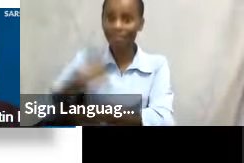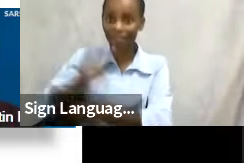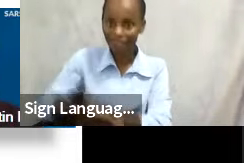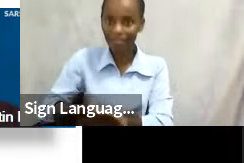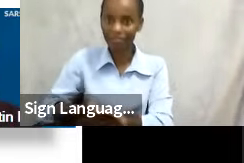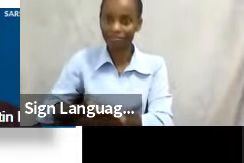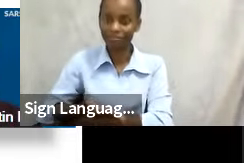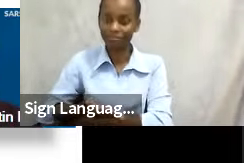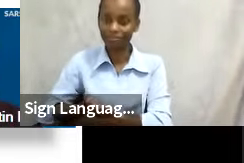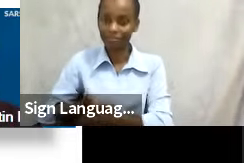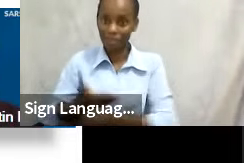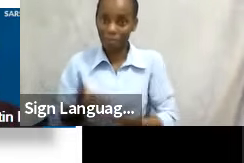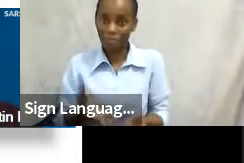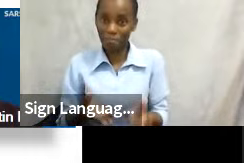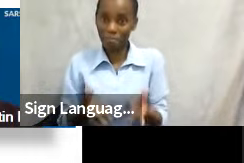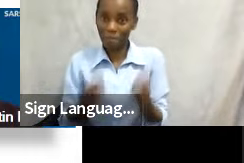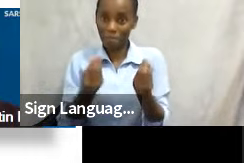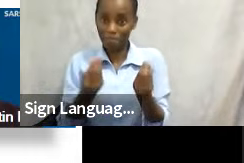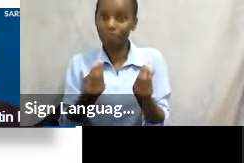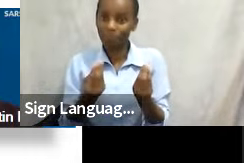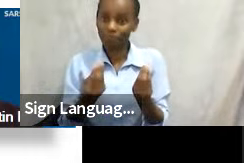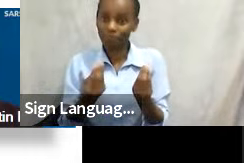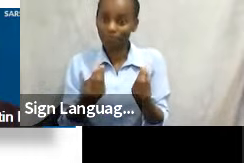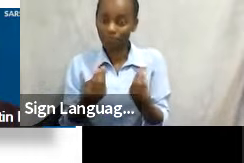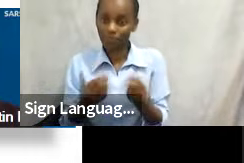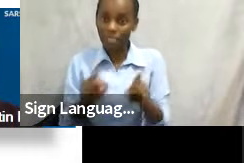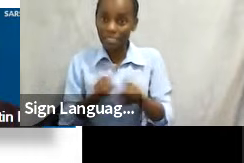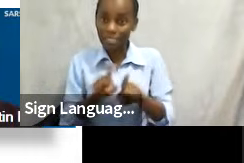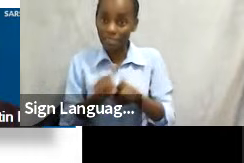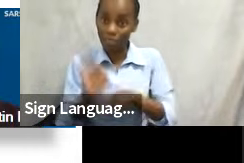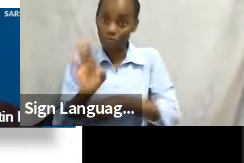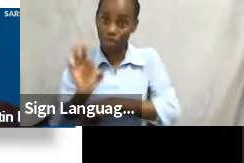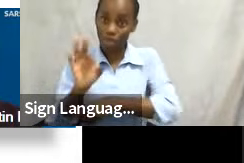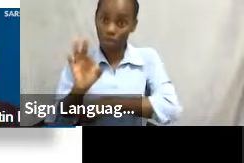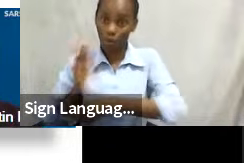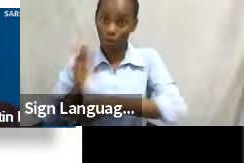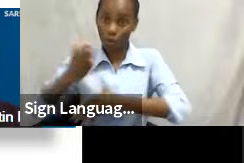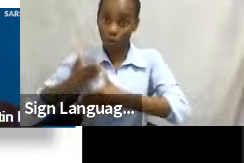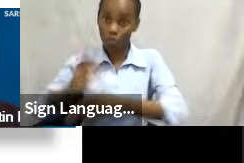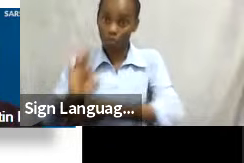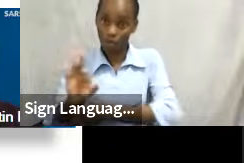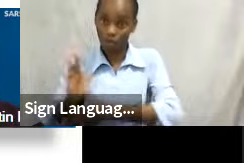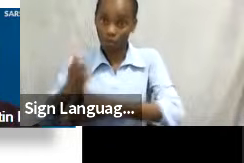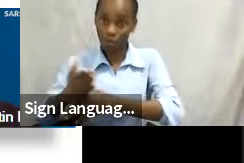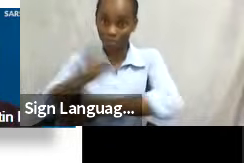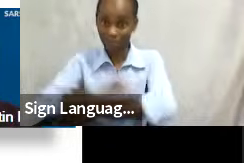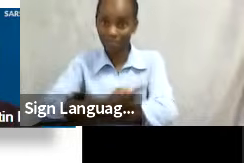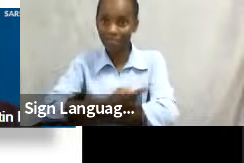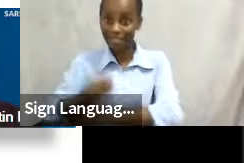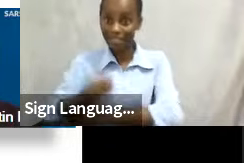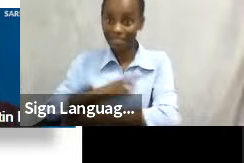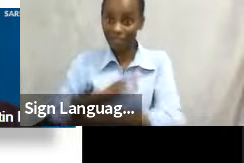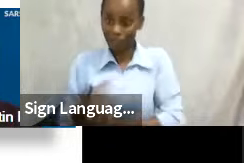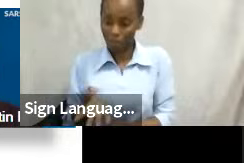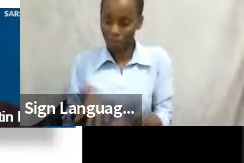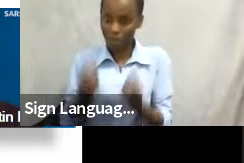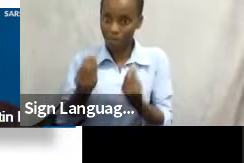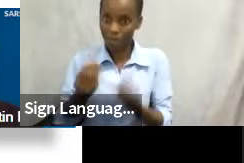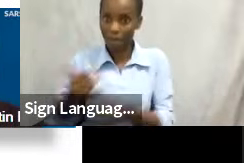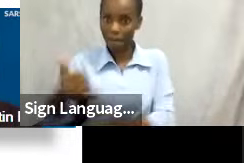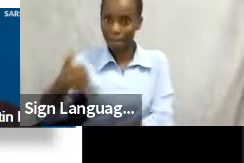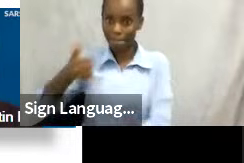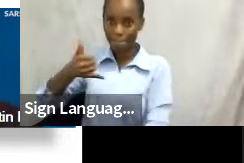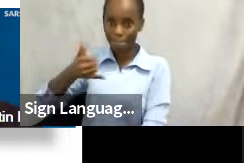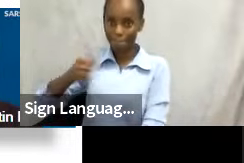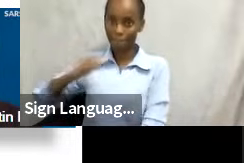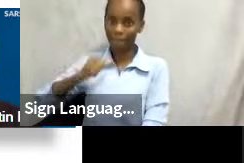confirm what I've said. And within 3 working days, one of our service ambassadors will phone you back and actually book an appointment for you.